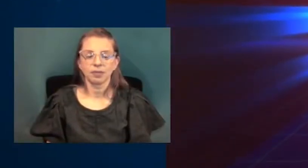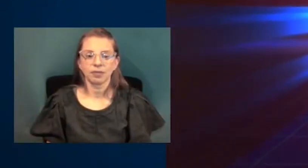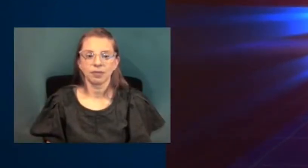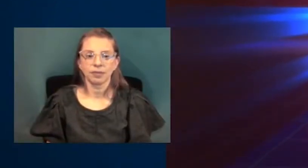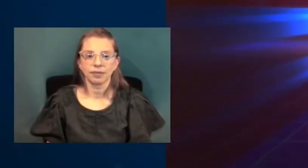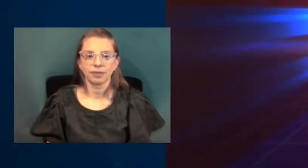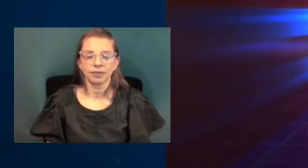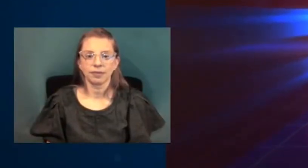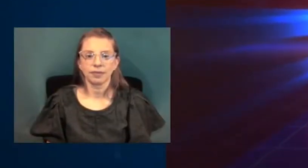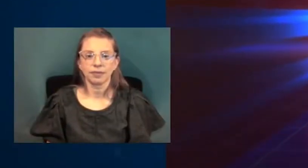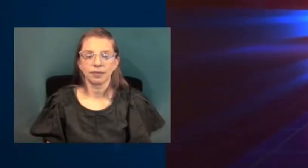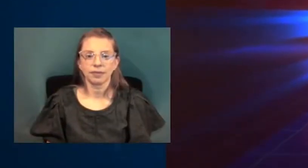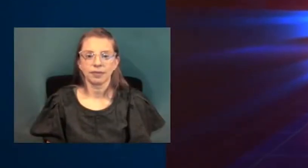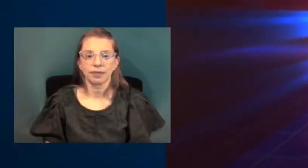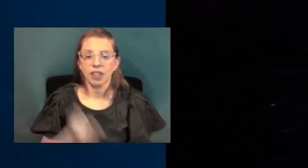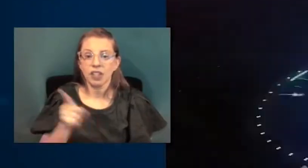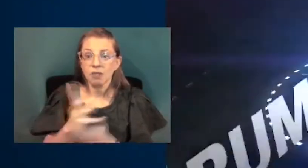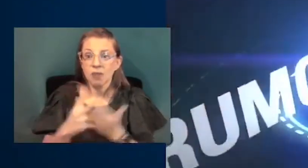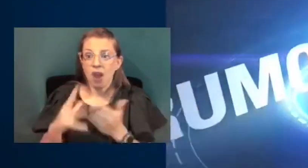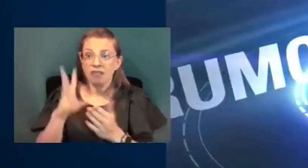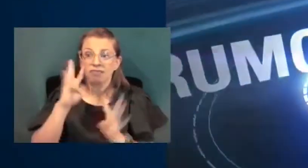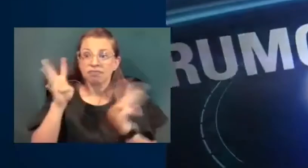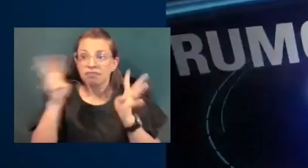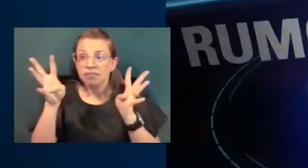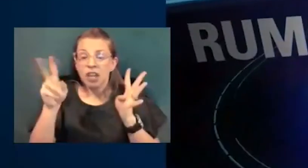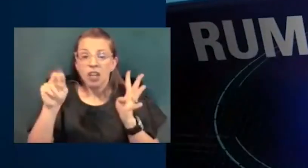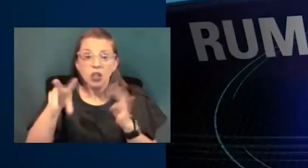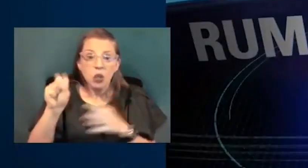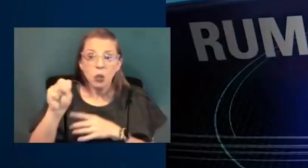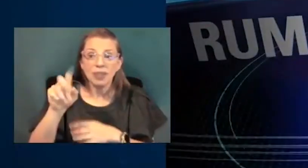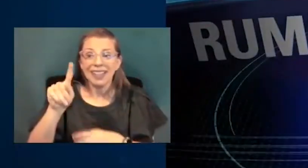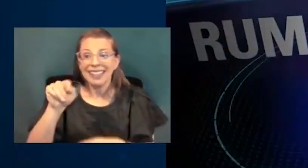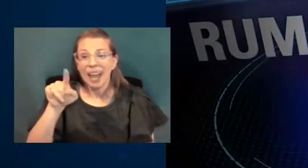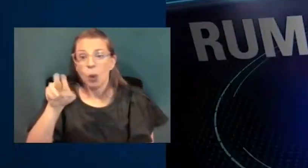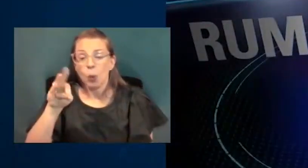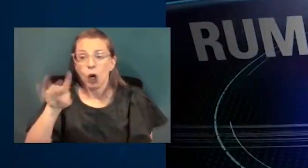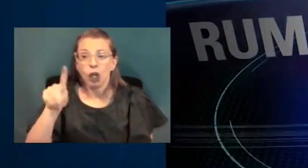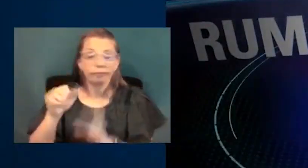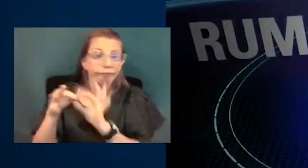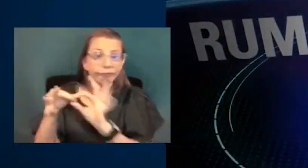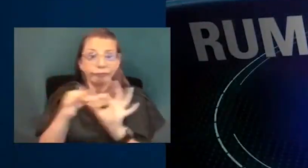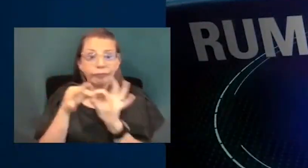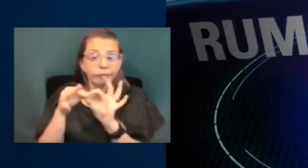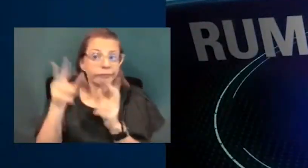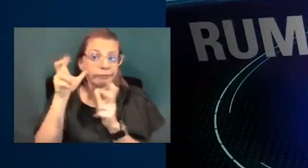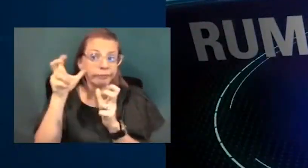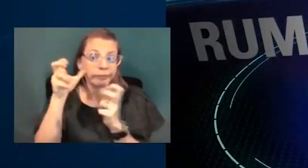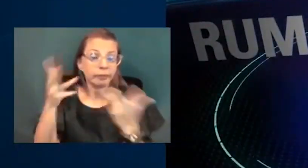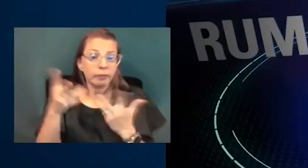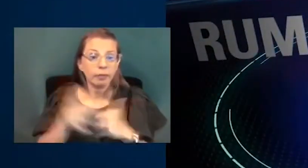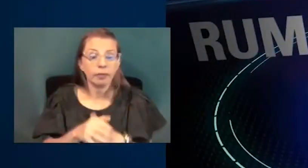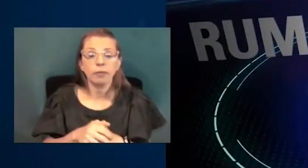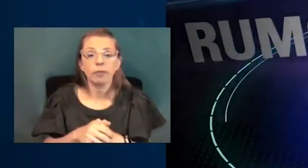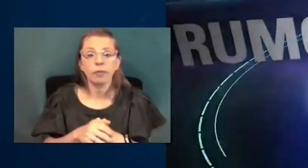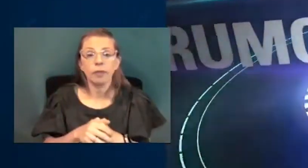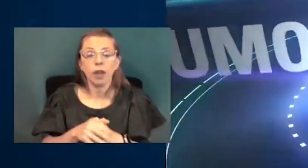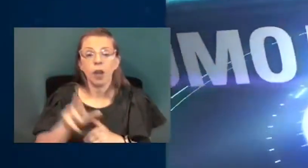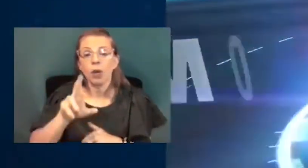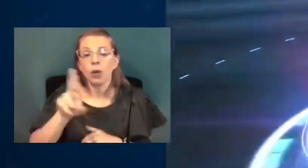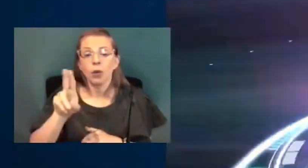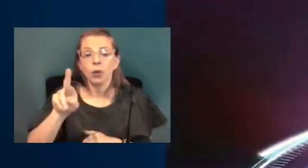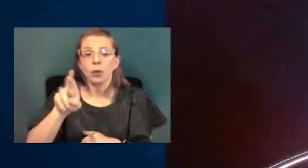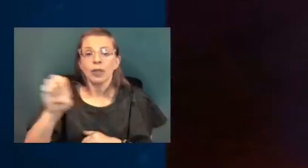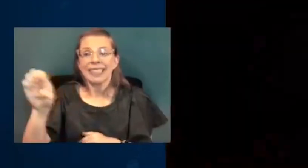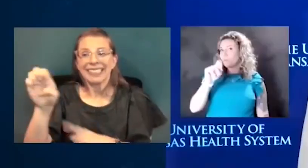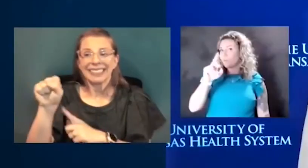When you're part of the Made Up News Network, what you are really listening to is the Ruries, the